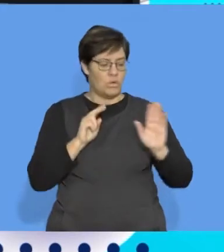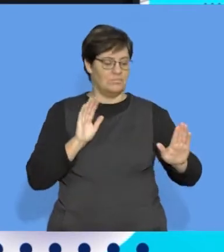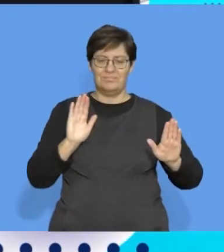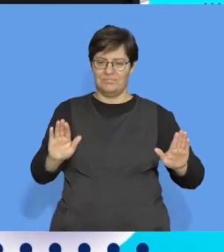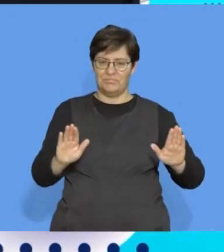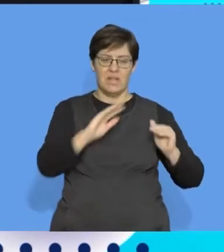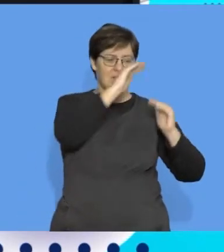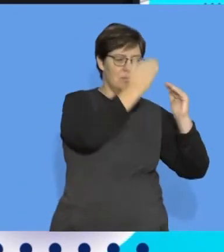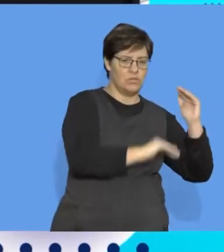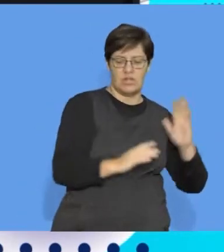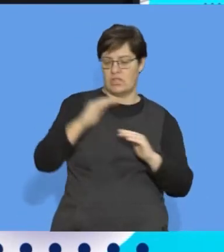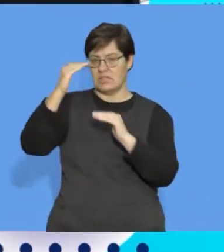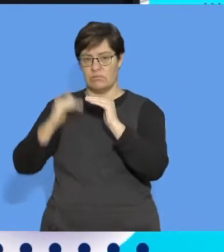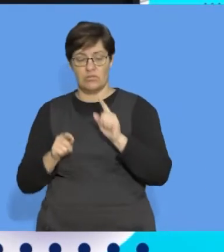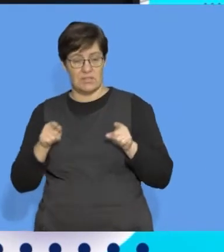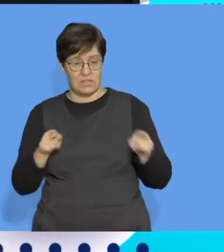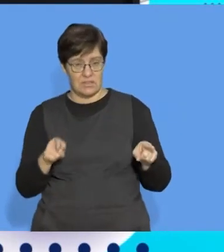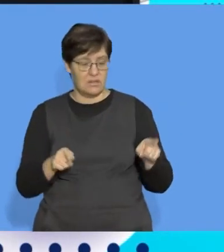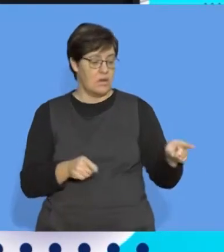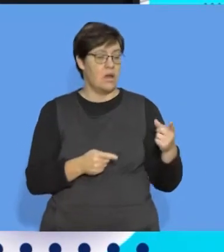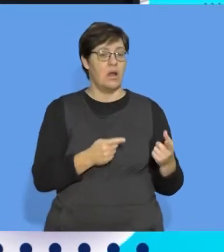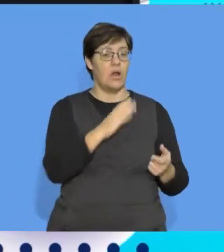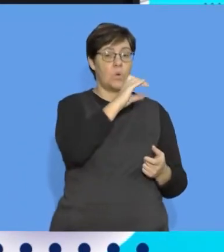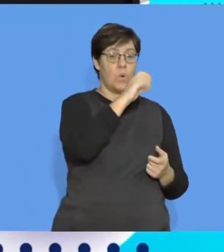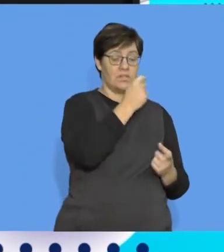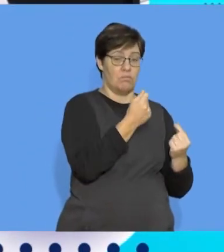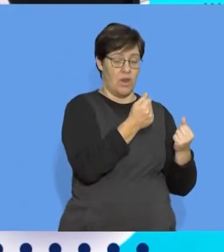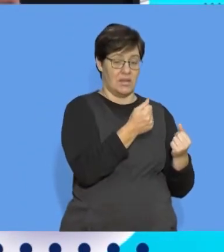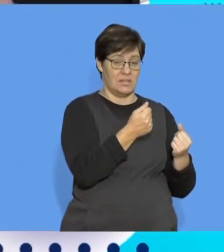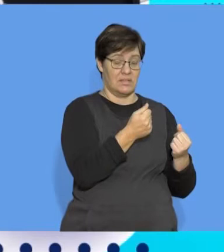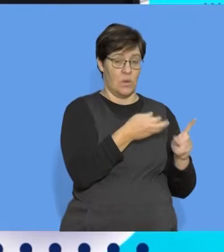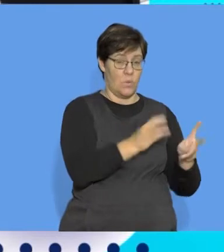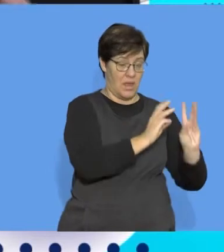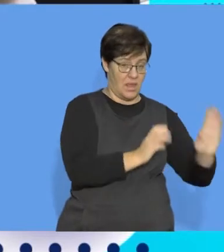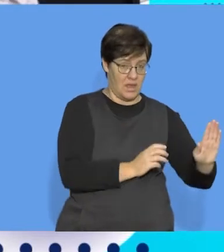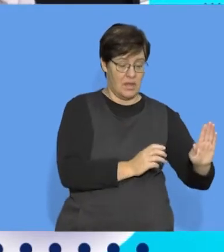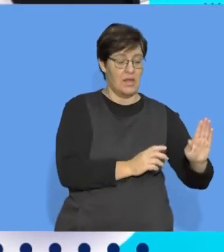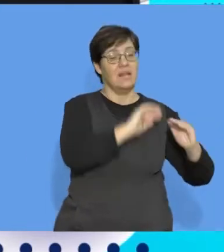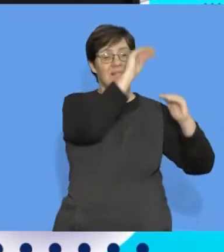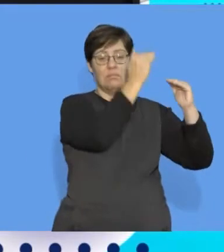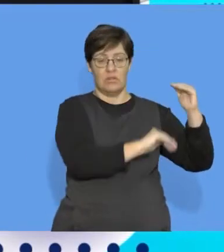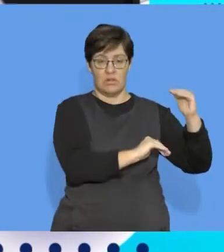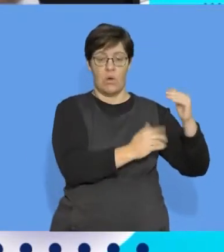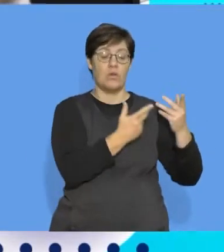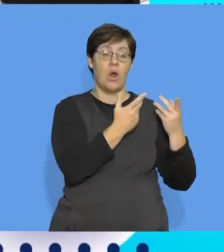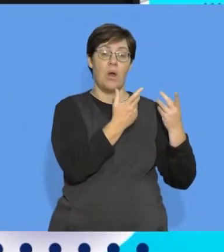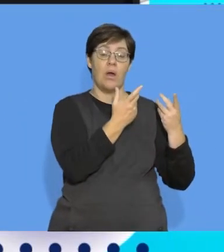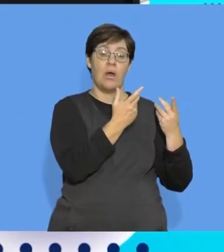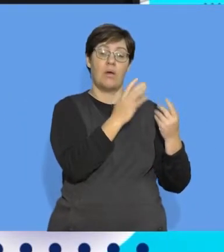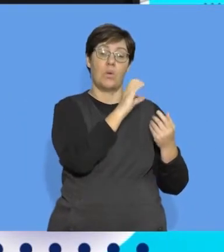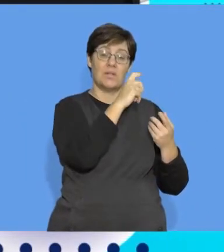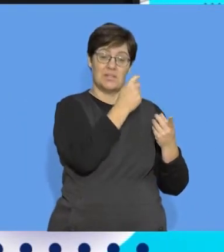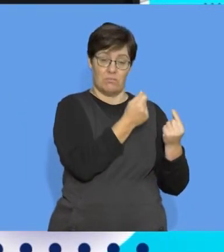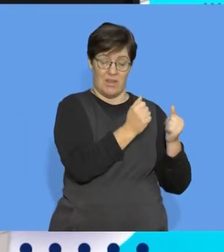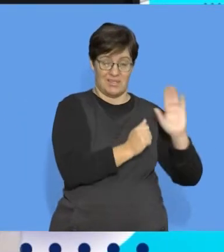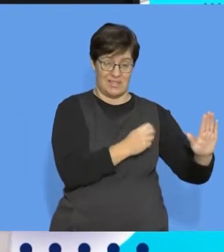2 methods of depreciation, one is your cost price method, where you calculated your depreciation on the cost price